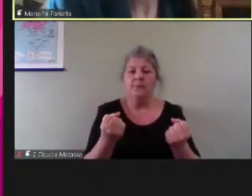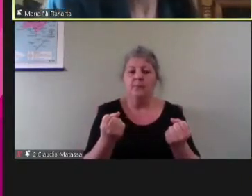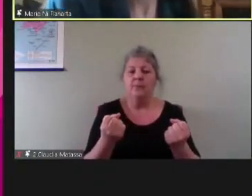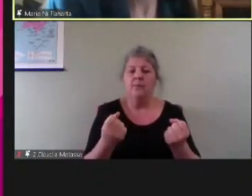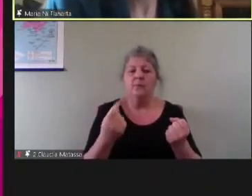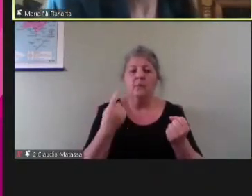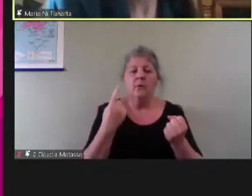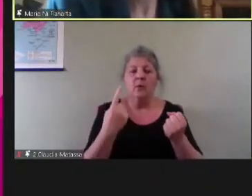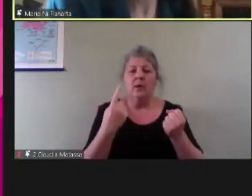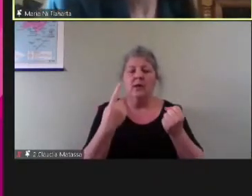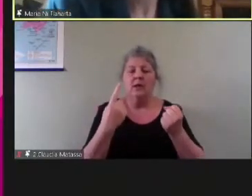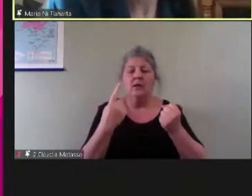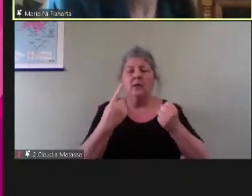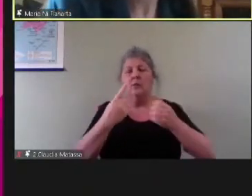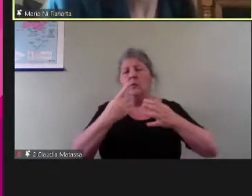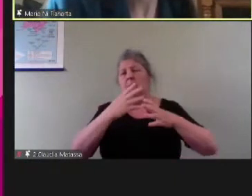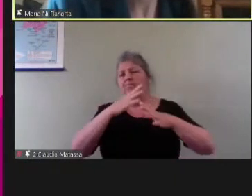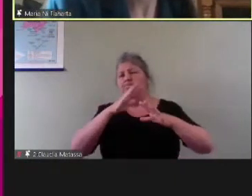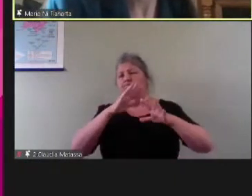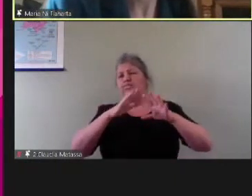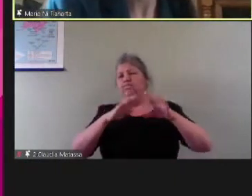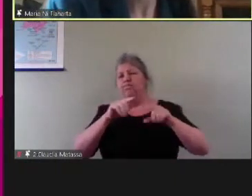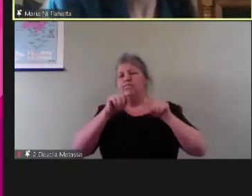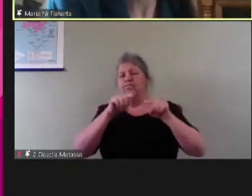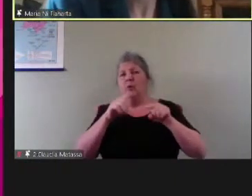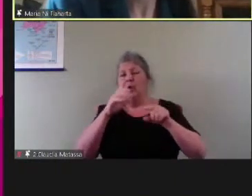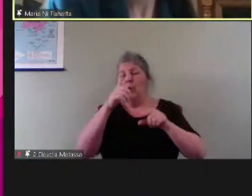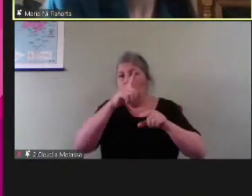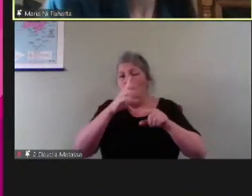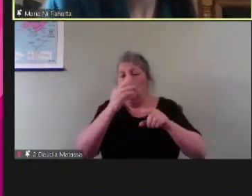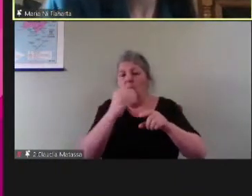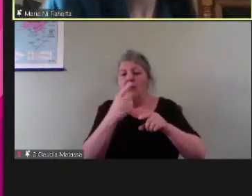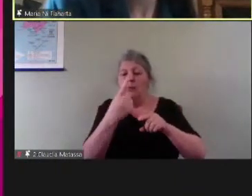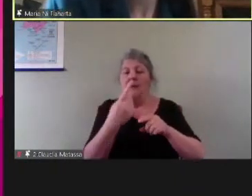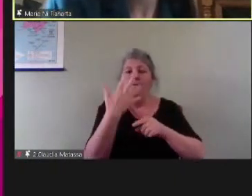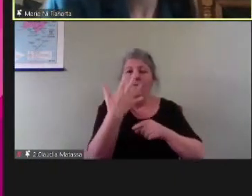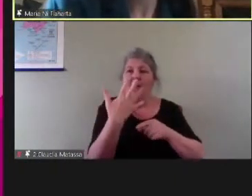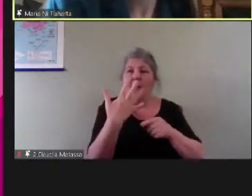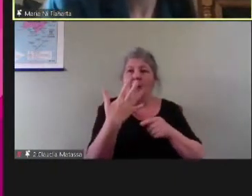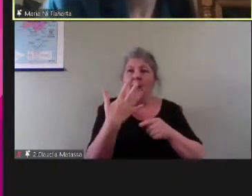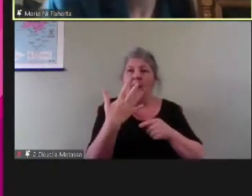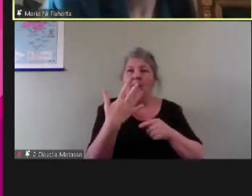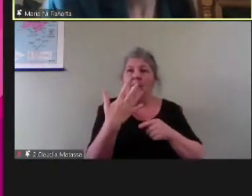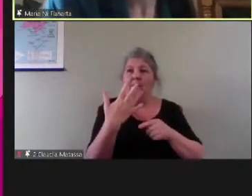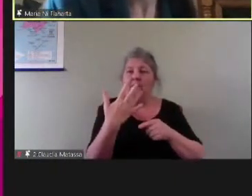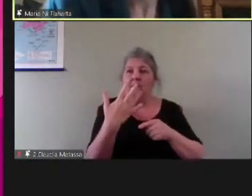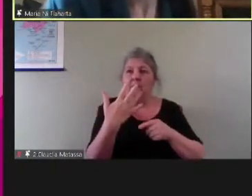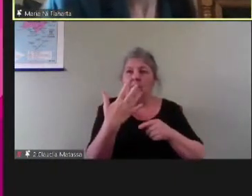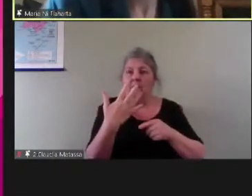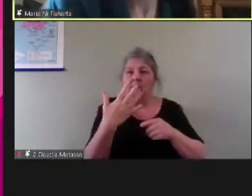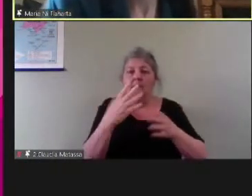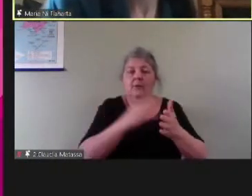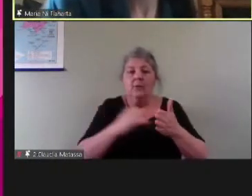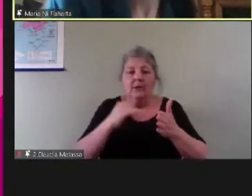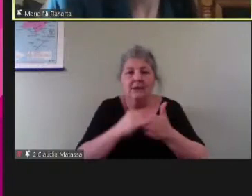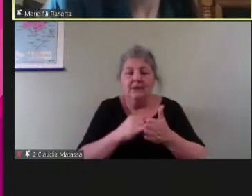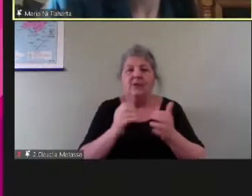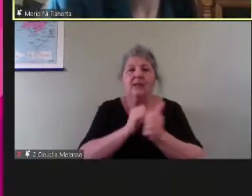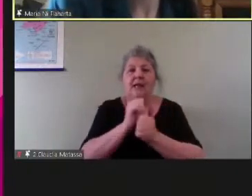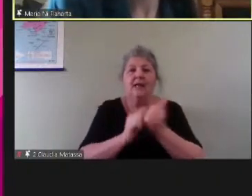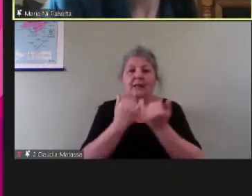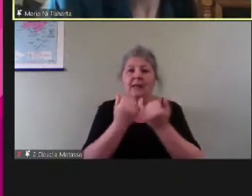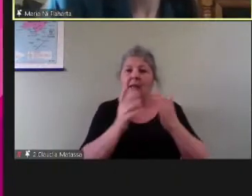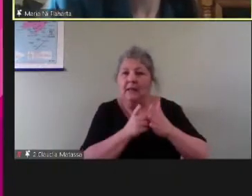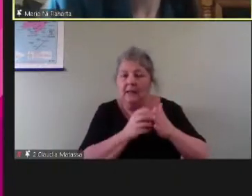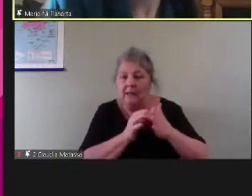One, we were particularly lucky with, we had five disabled persons organisations that acted as, I suppose, a